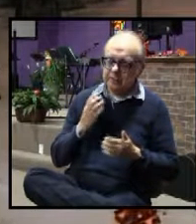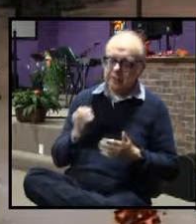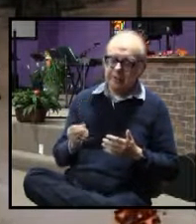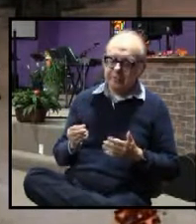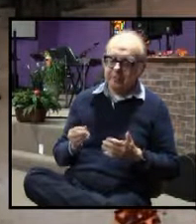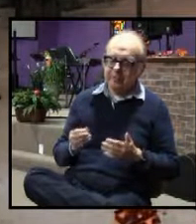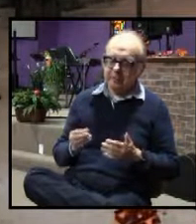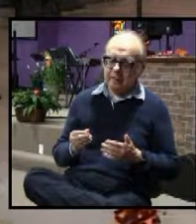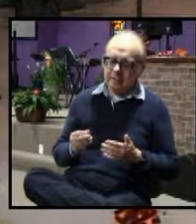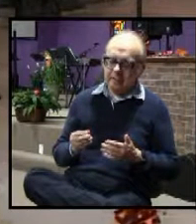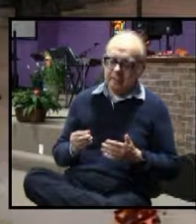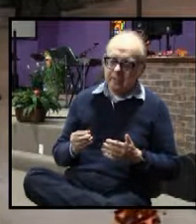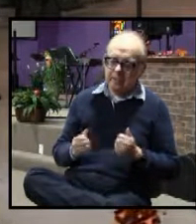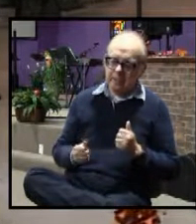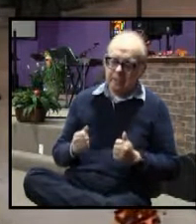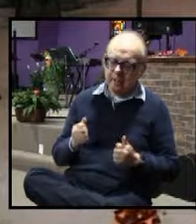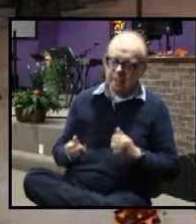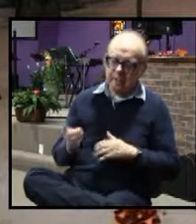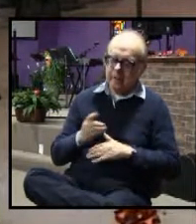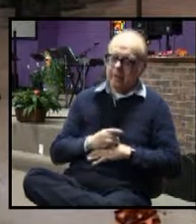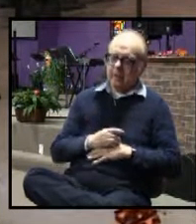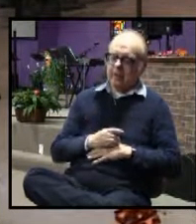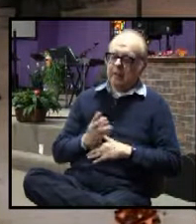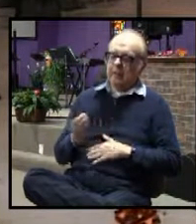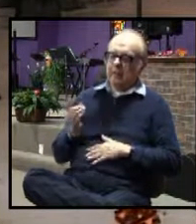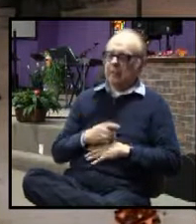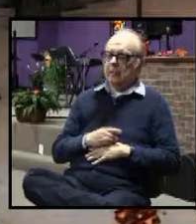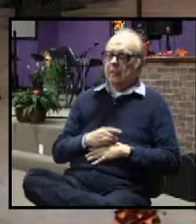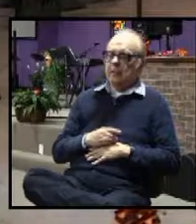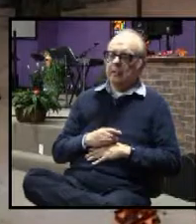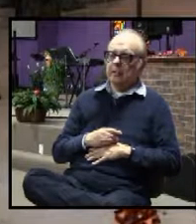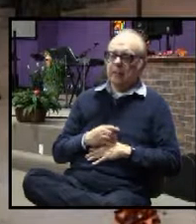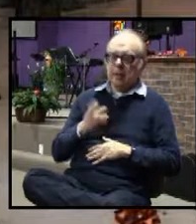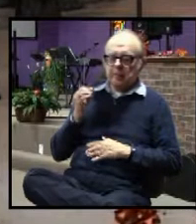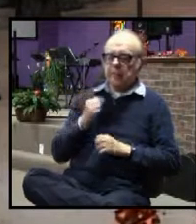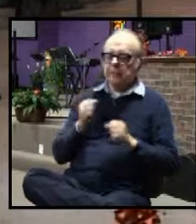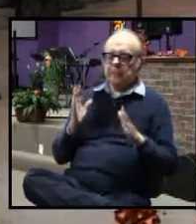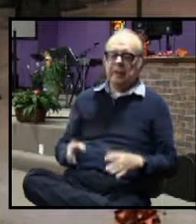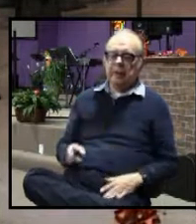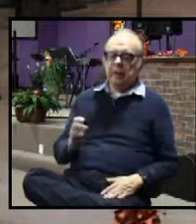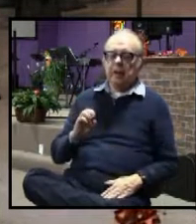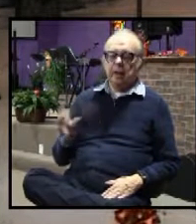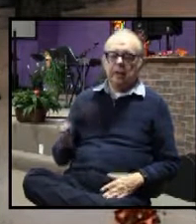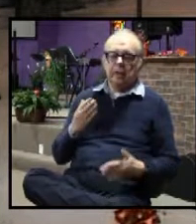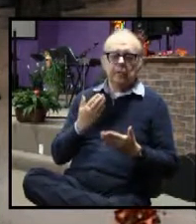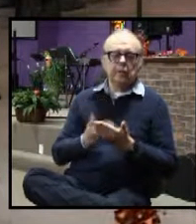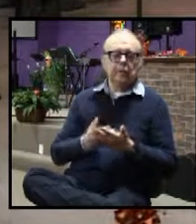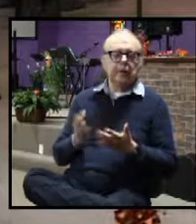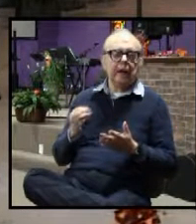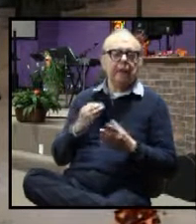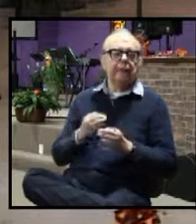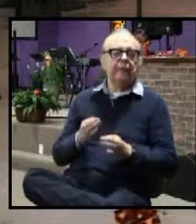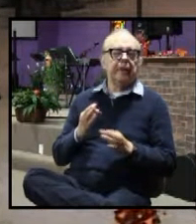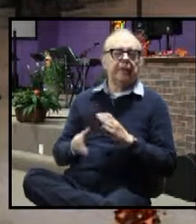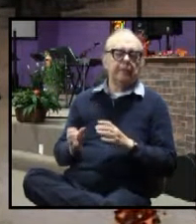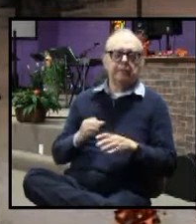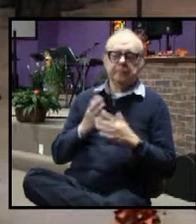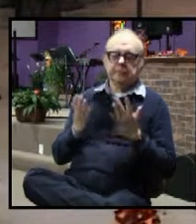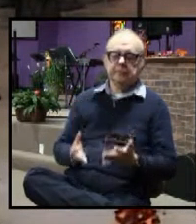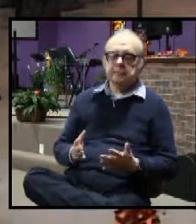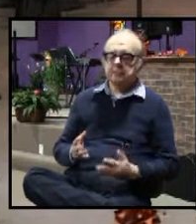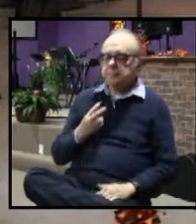faith that I look forward to most is to one day hear my Savior say, well done, good and faithful servant.